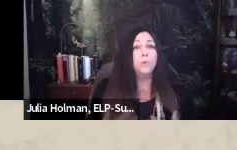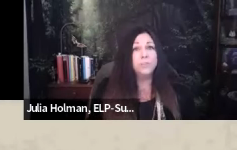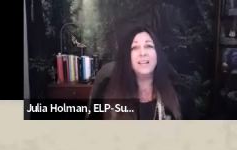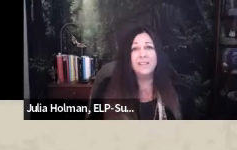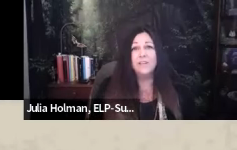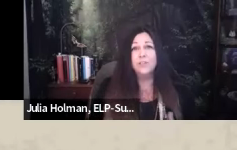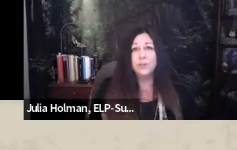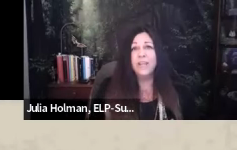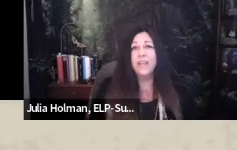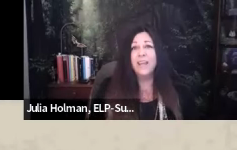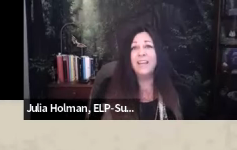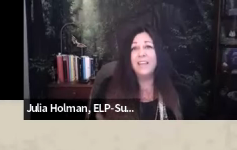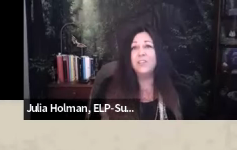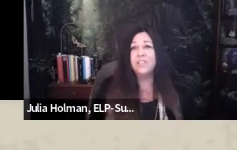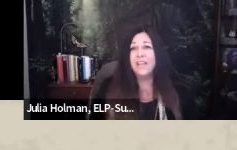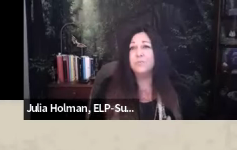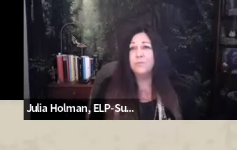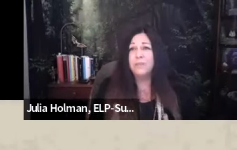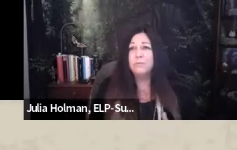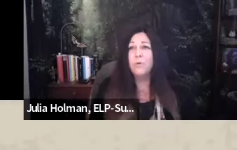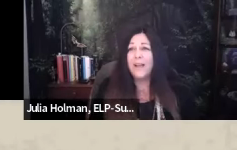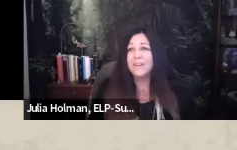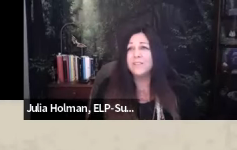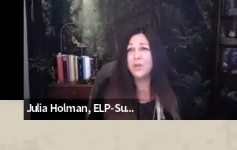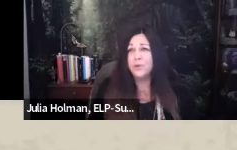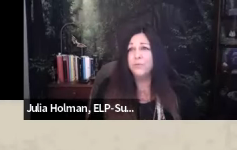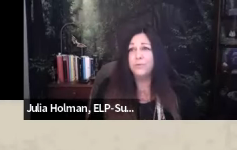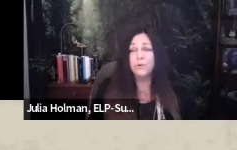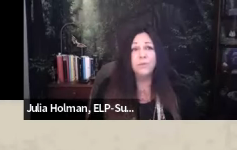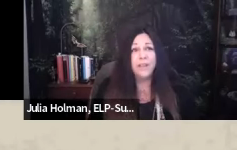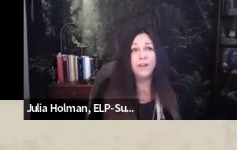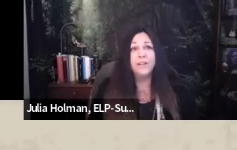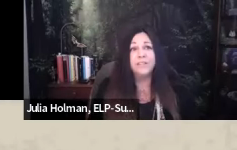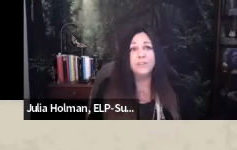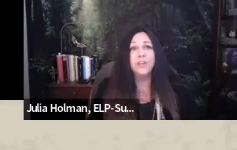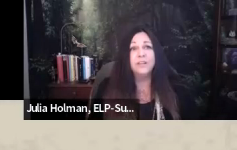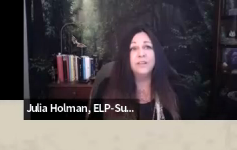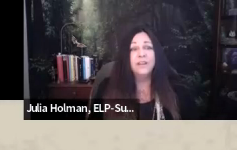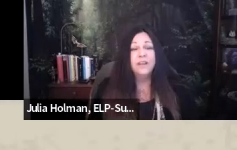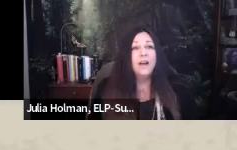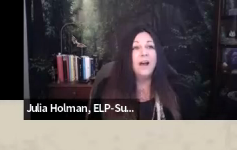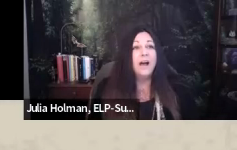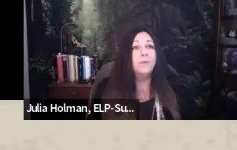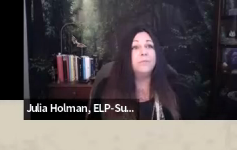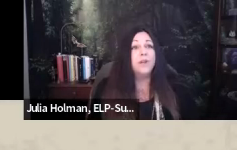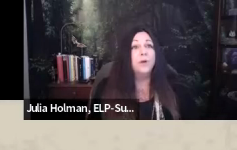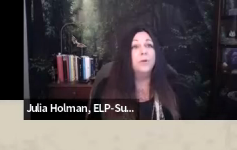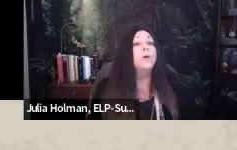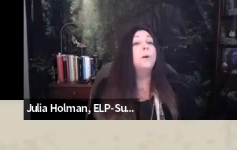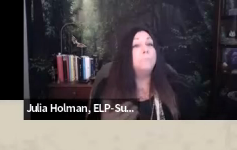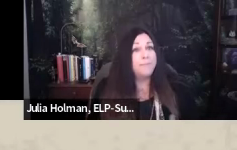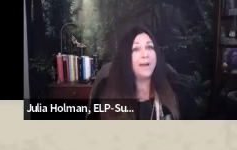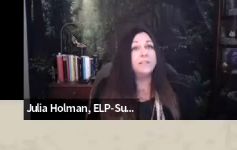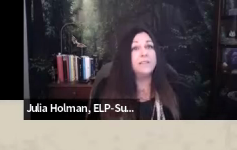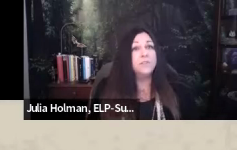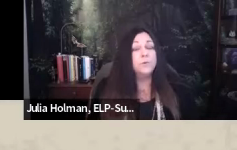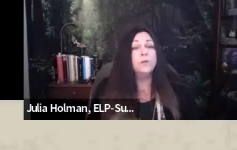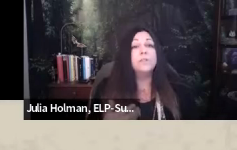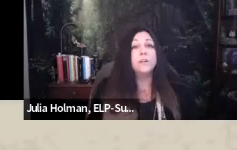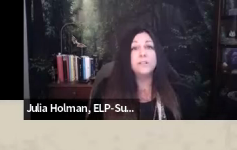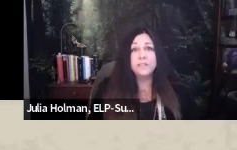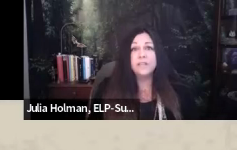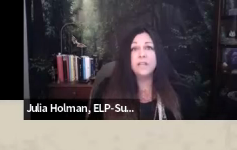a multi-layered journey, and each stage really requires its own form of care and attention. So my path